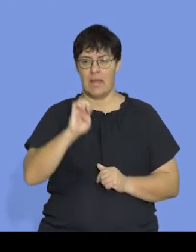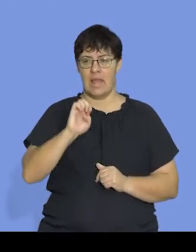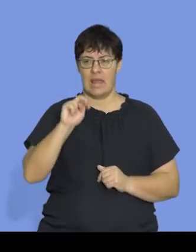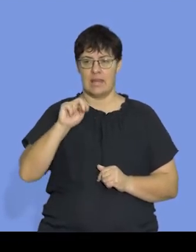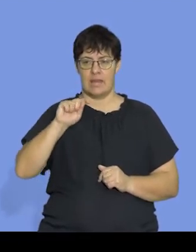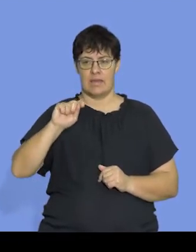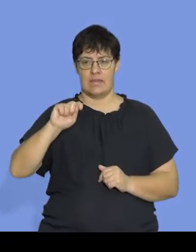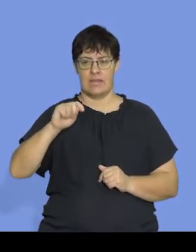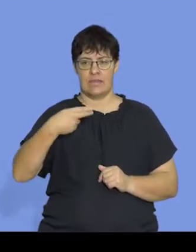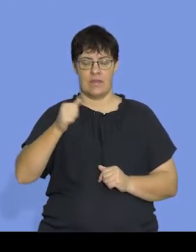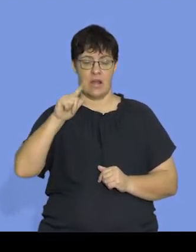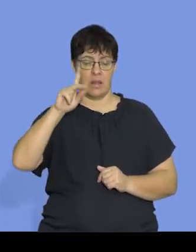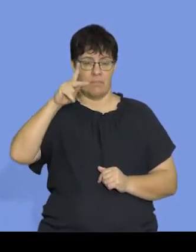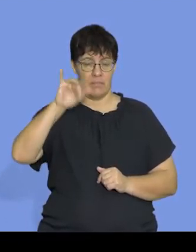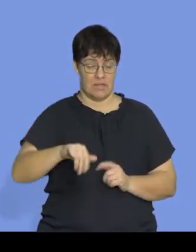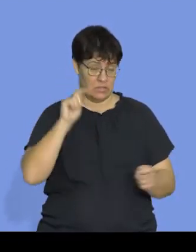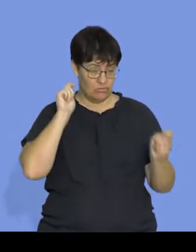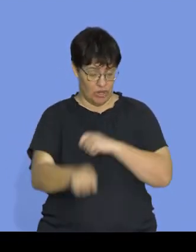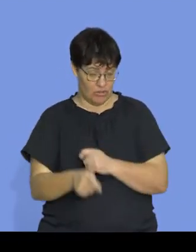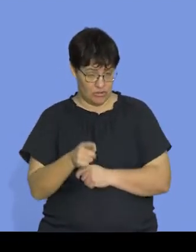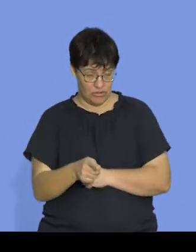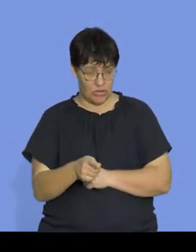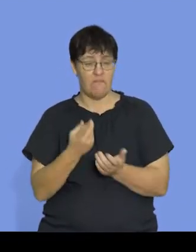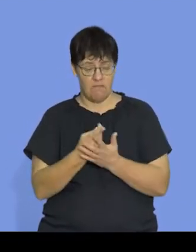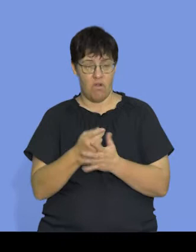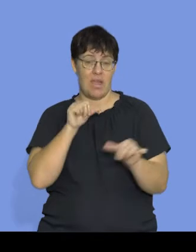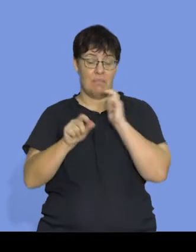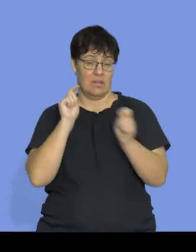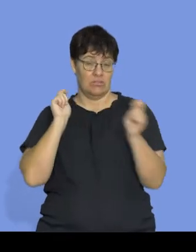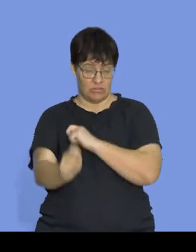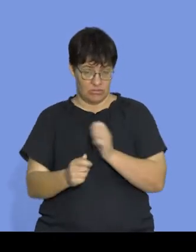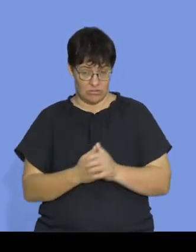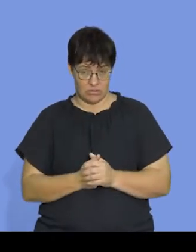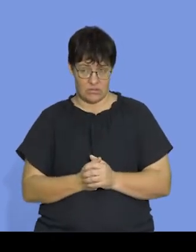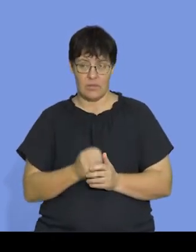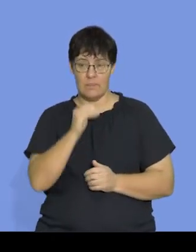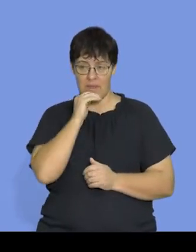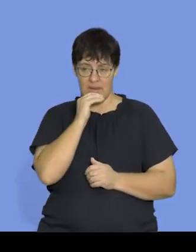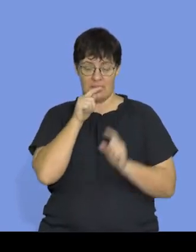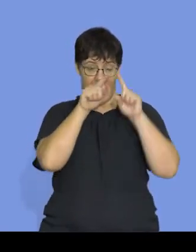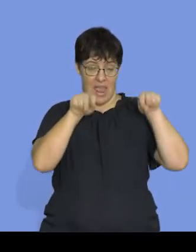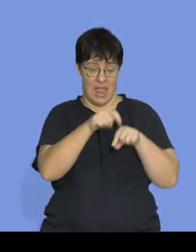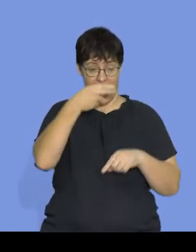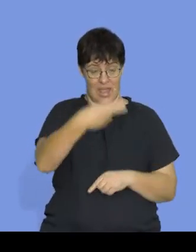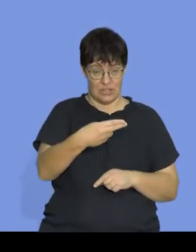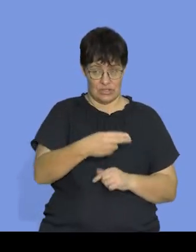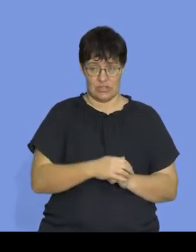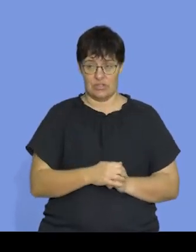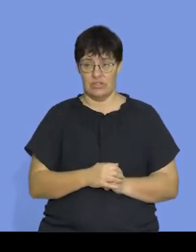chemical reaction or chemical change is the energy of the product or the enthalpy of product. So this is delta